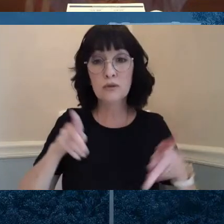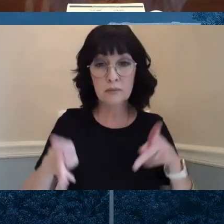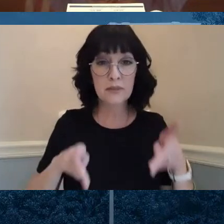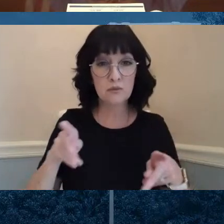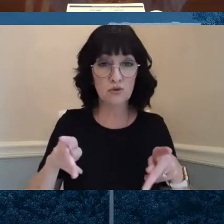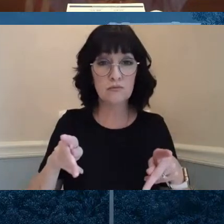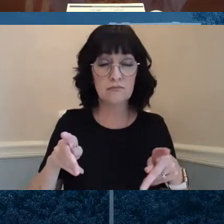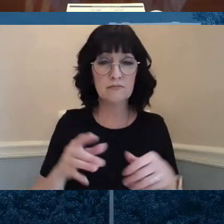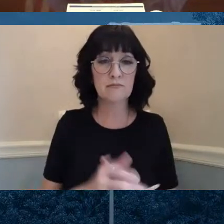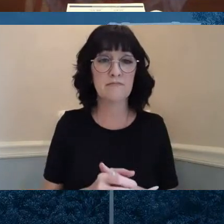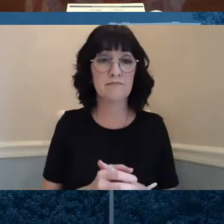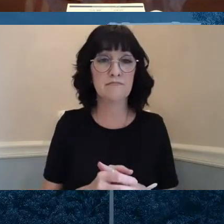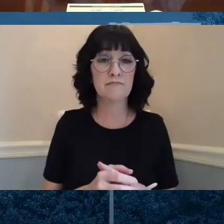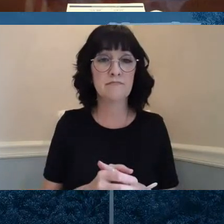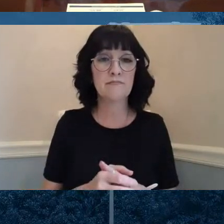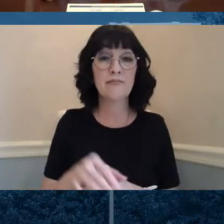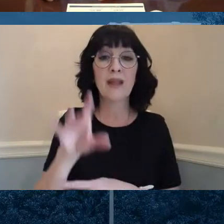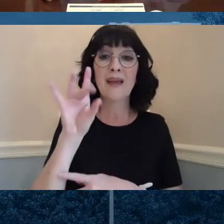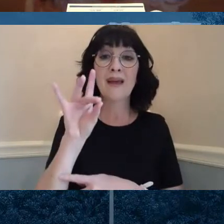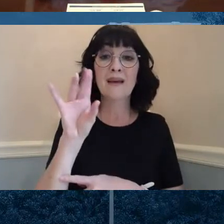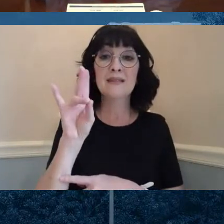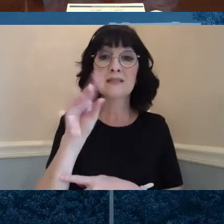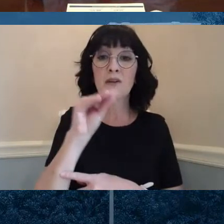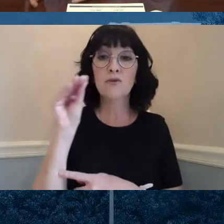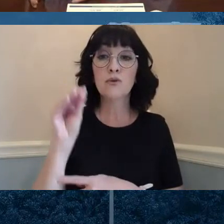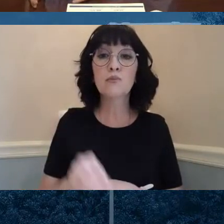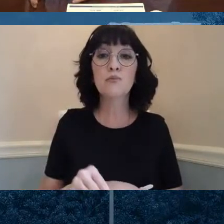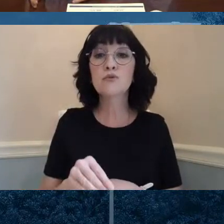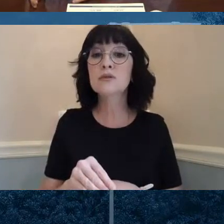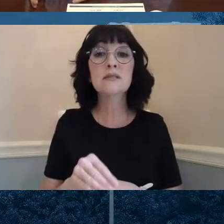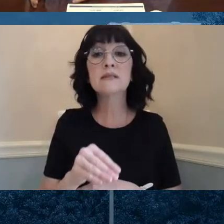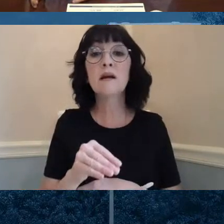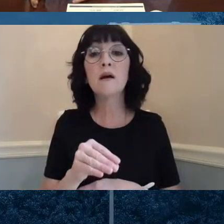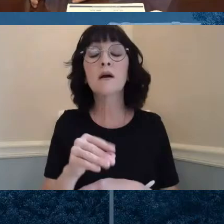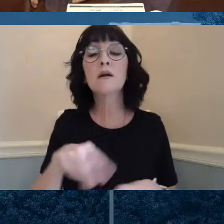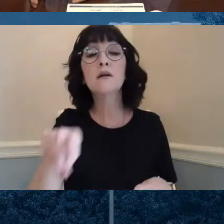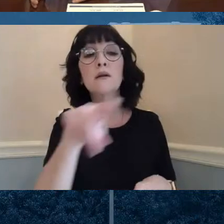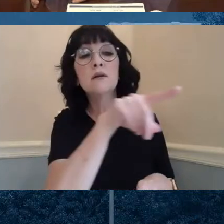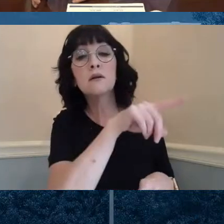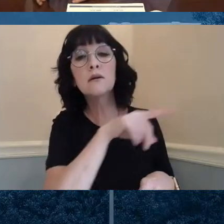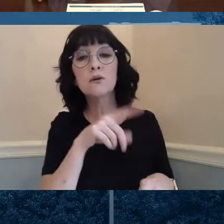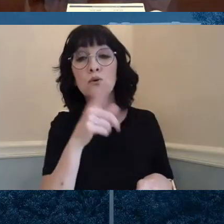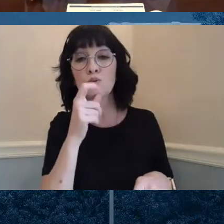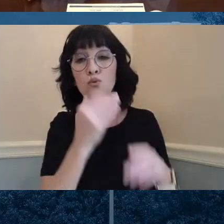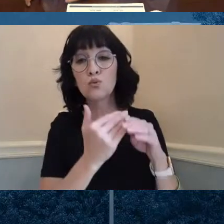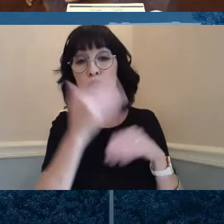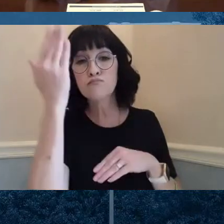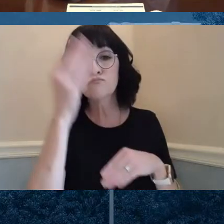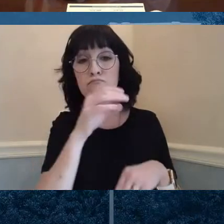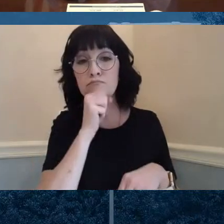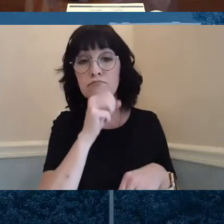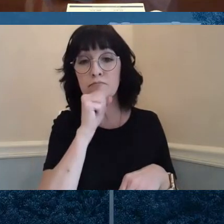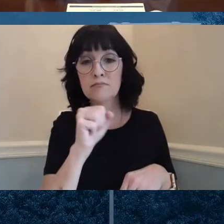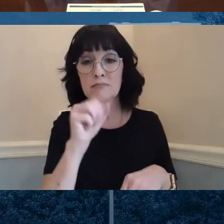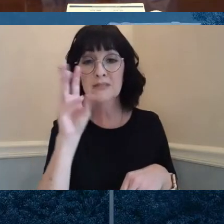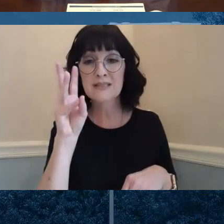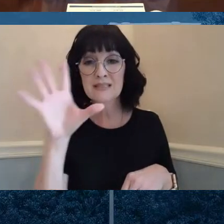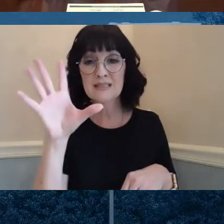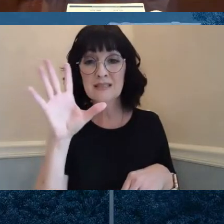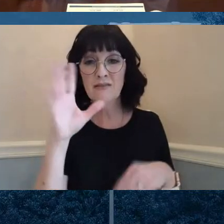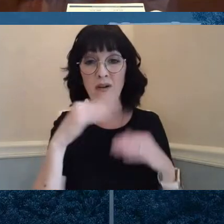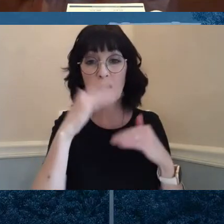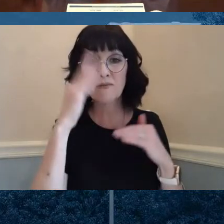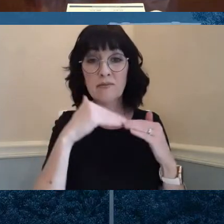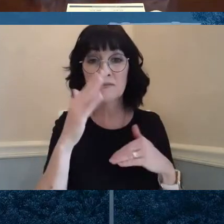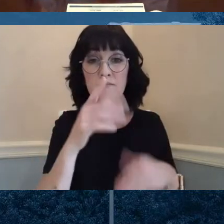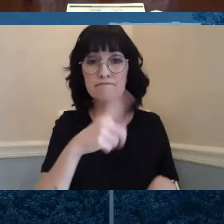87% of Delawareans 65 and over have received at least one shot. And I think it's about 75% that are